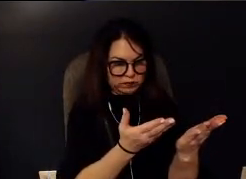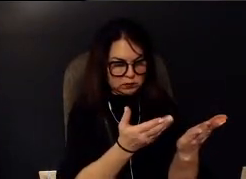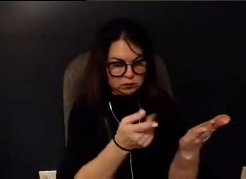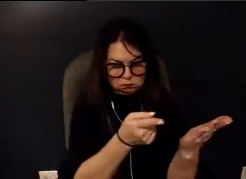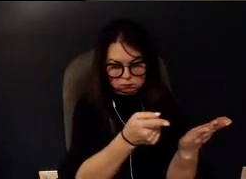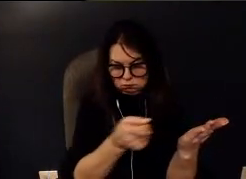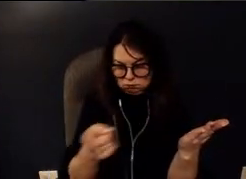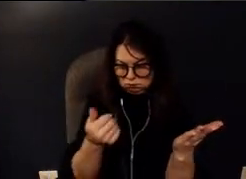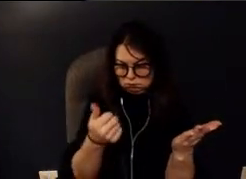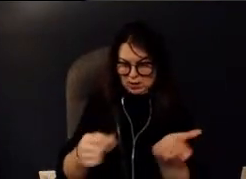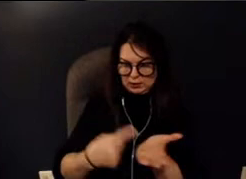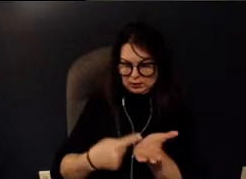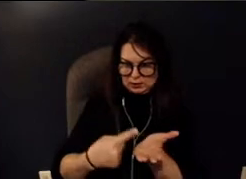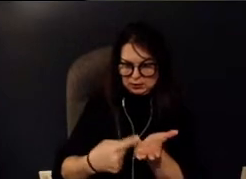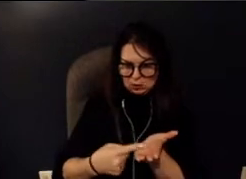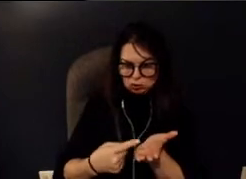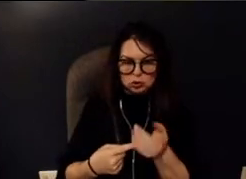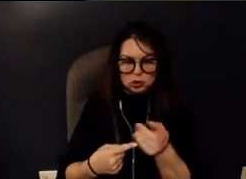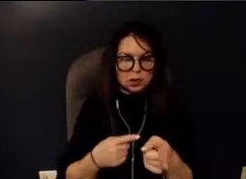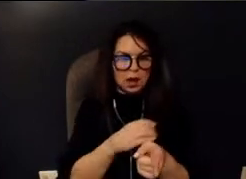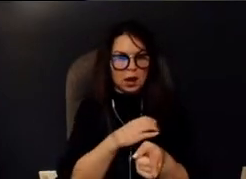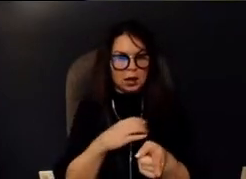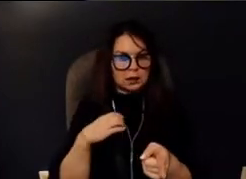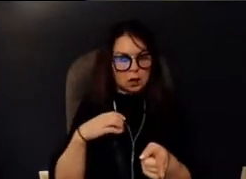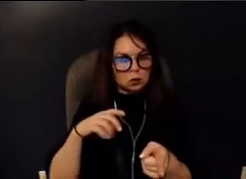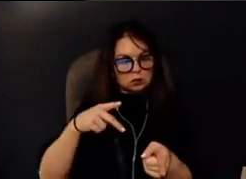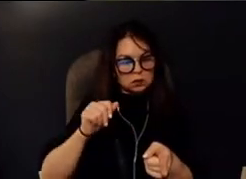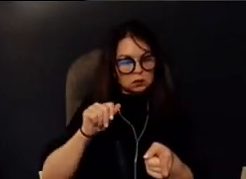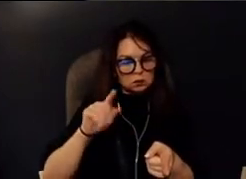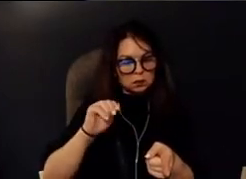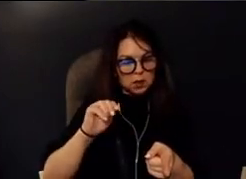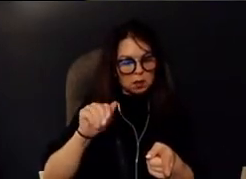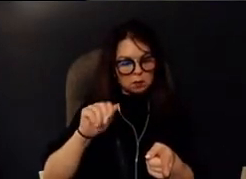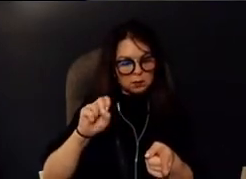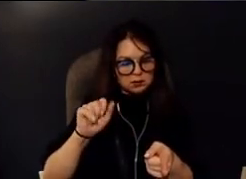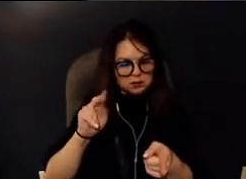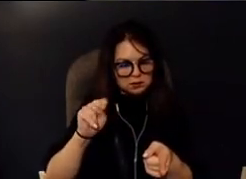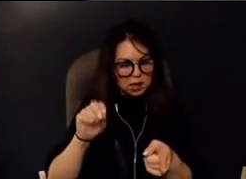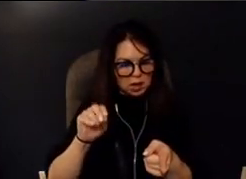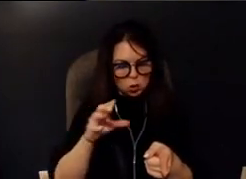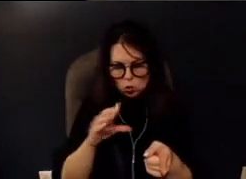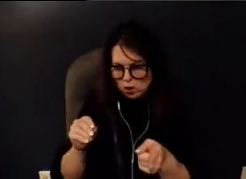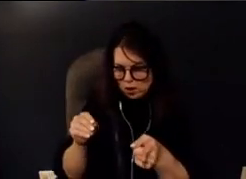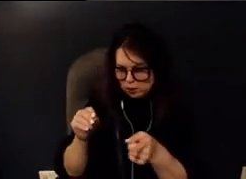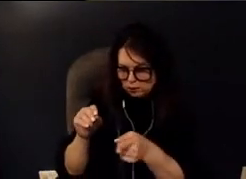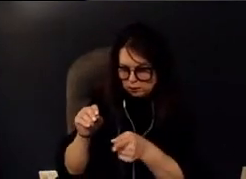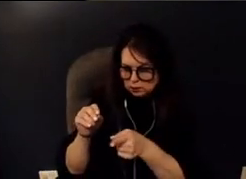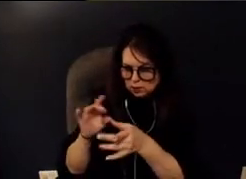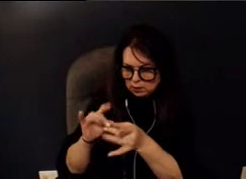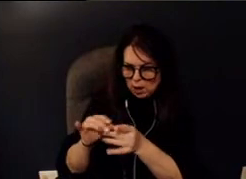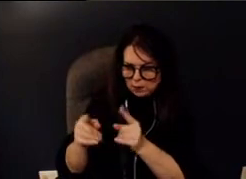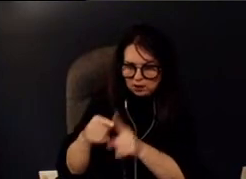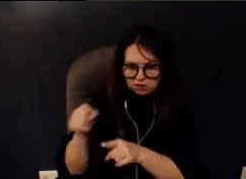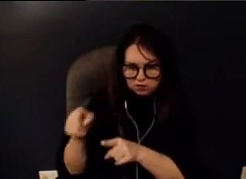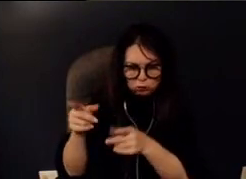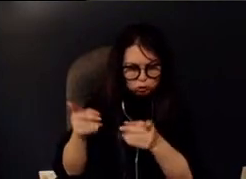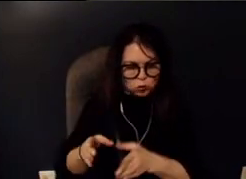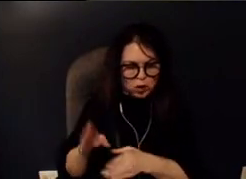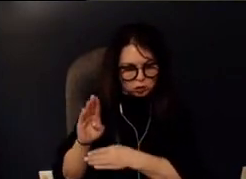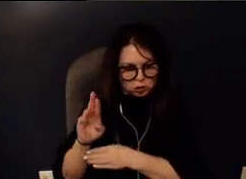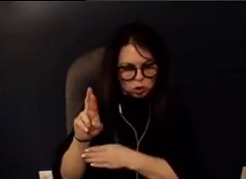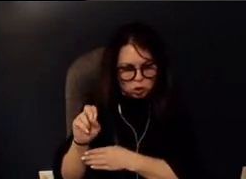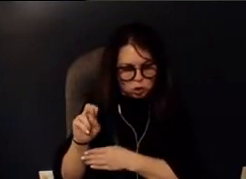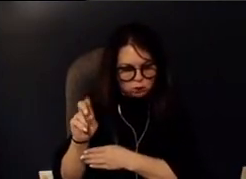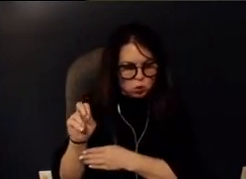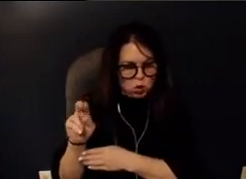Palmisano. I see maybe a comment from Director Brennan as well, but. Yeah, if I could defer